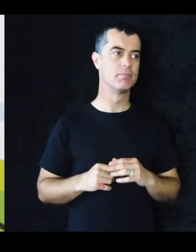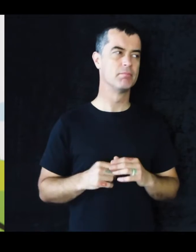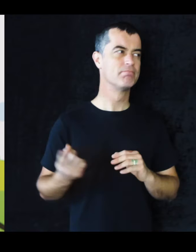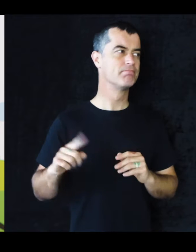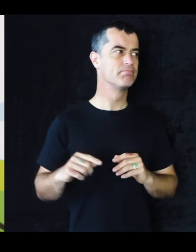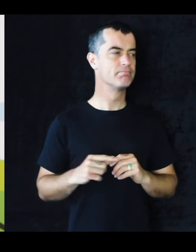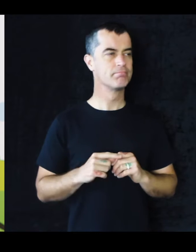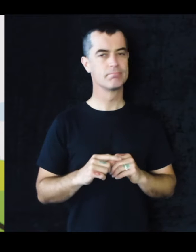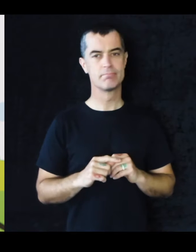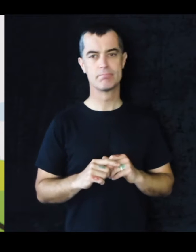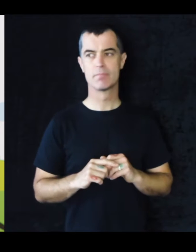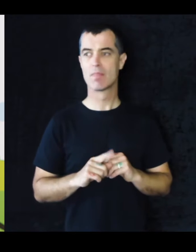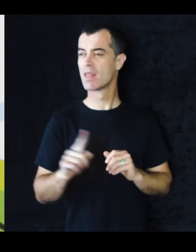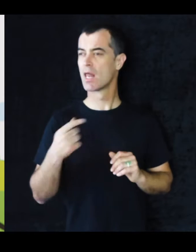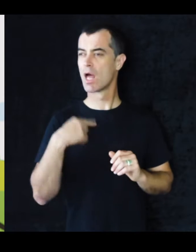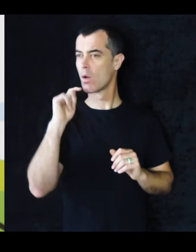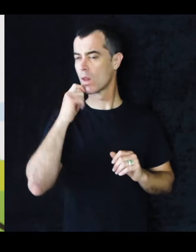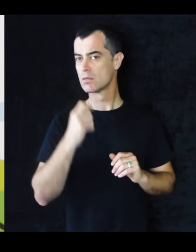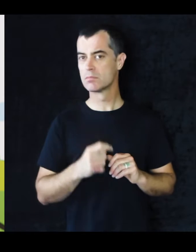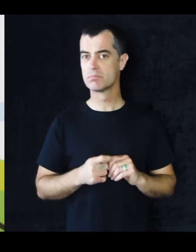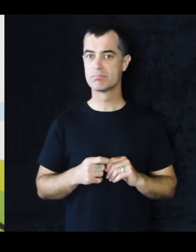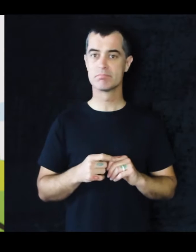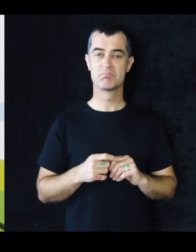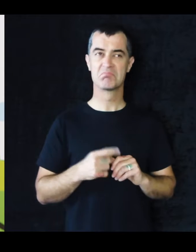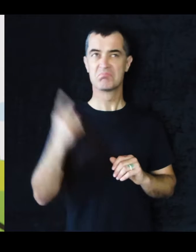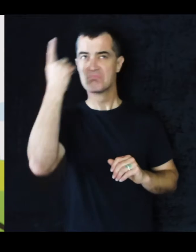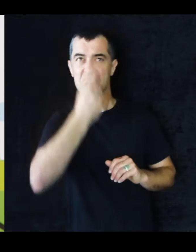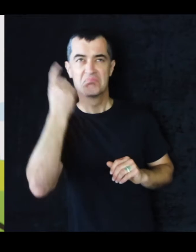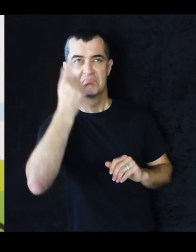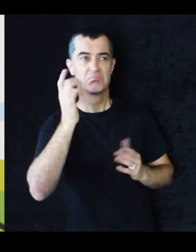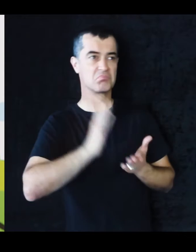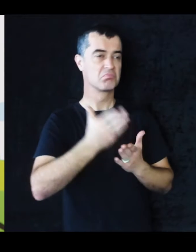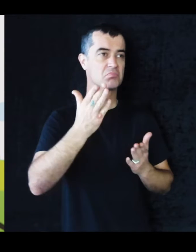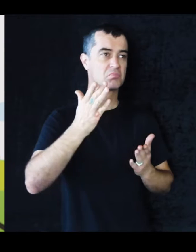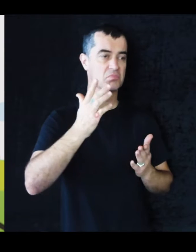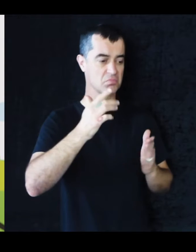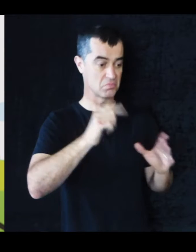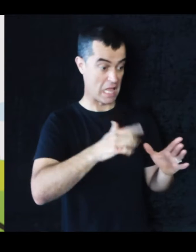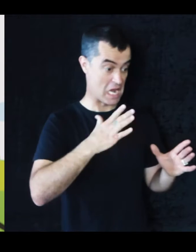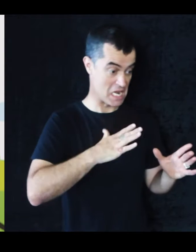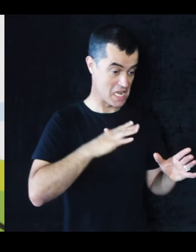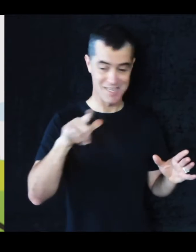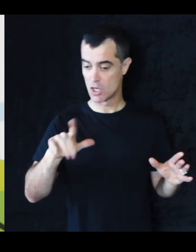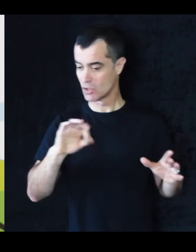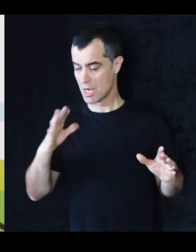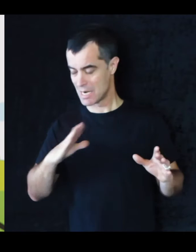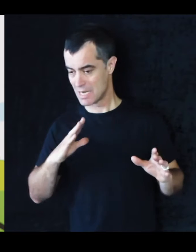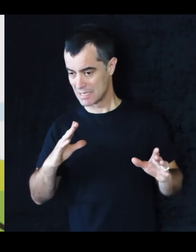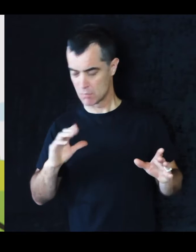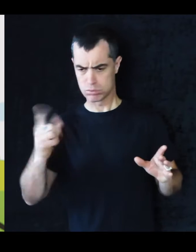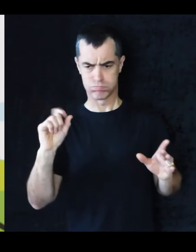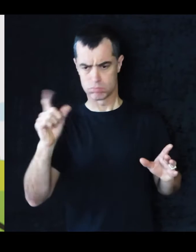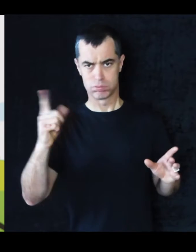that all the time. And then I would have to reassess what I need and what I don't and throw out a lot of